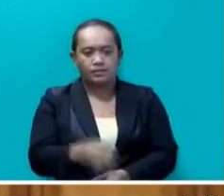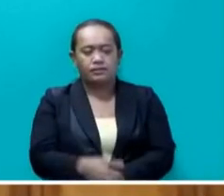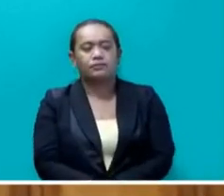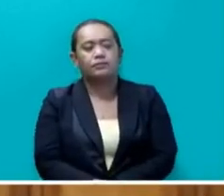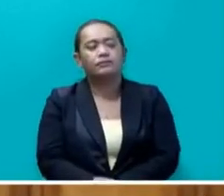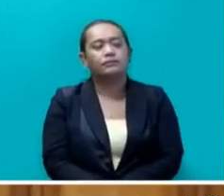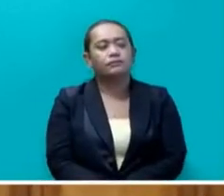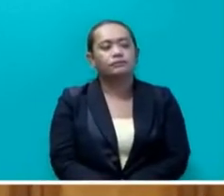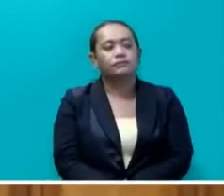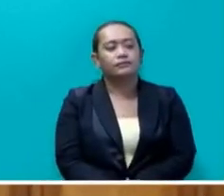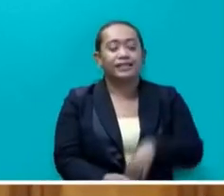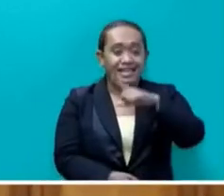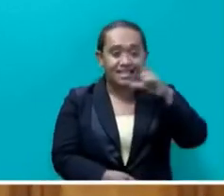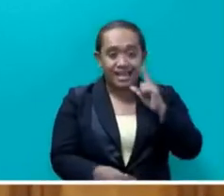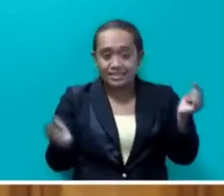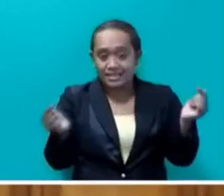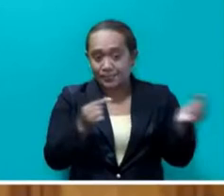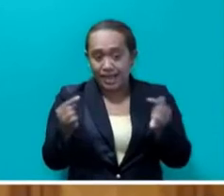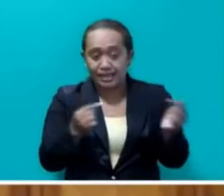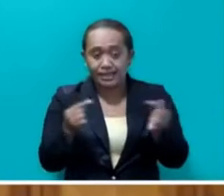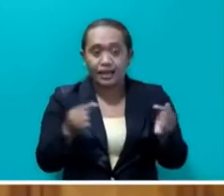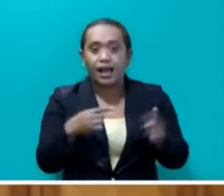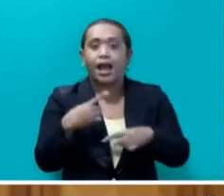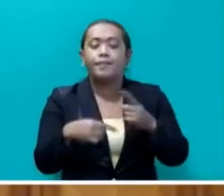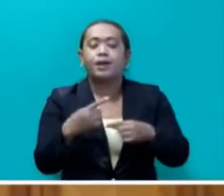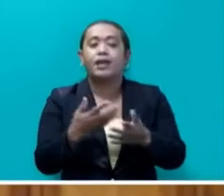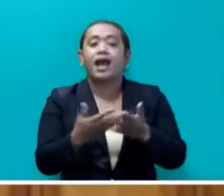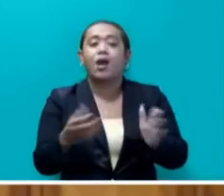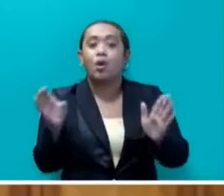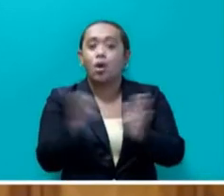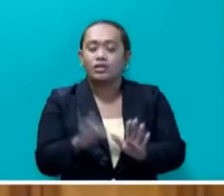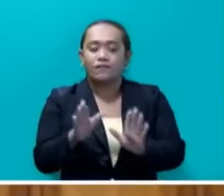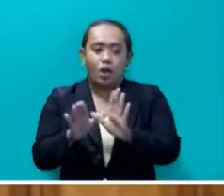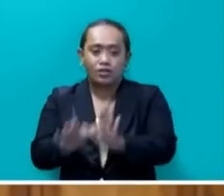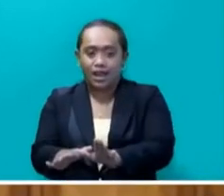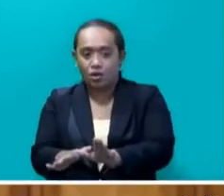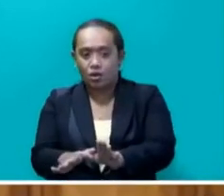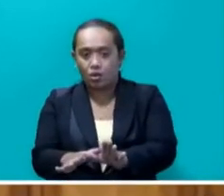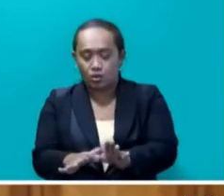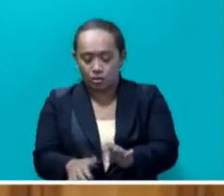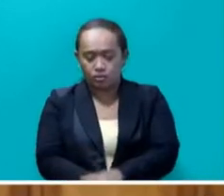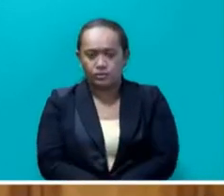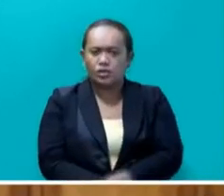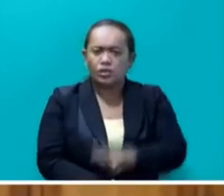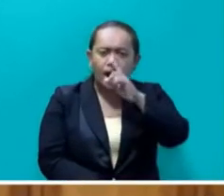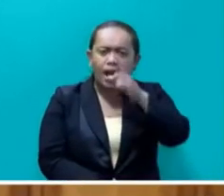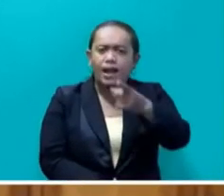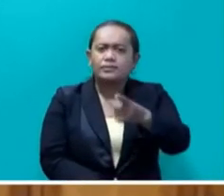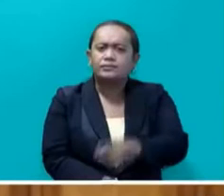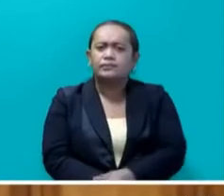yesterday's debate about the cost of lockdown, I said, you can't